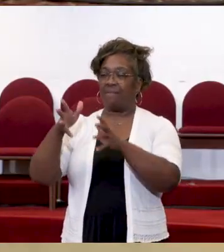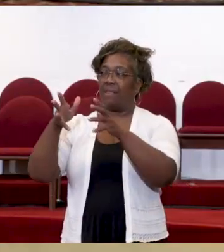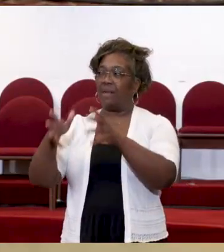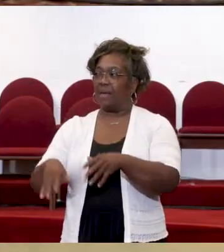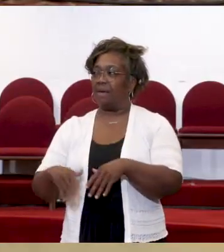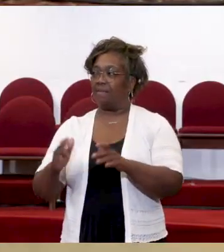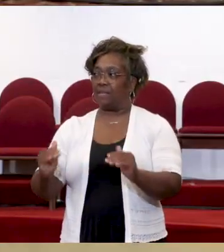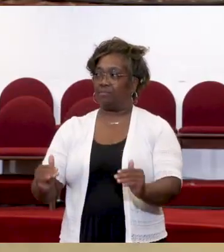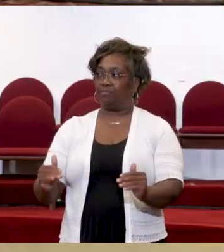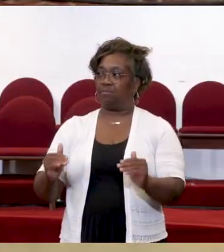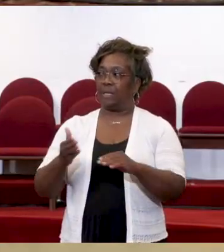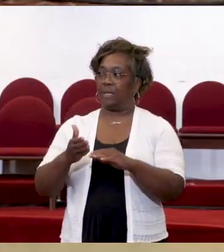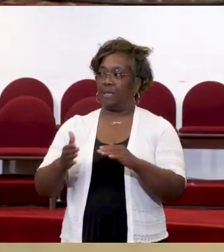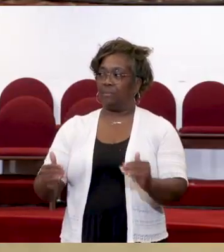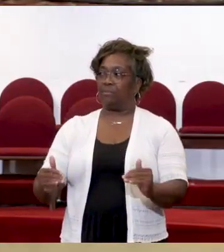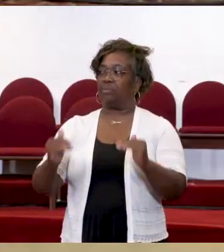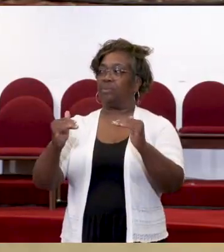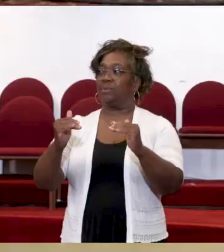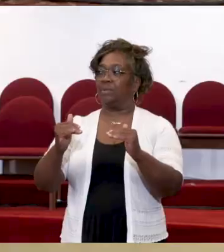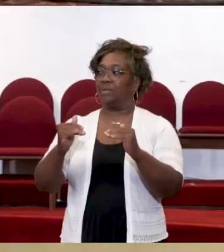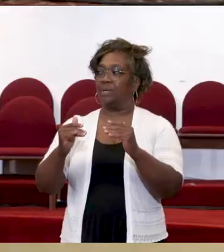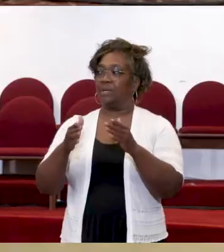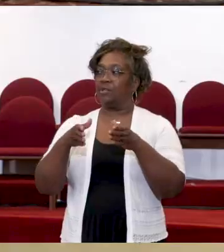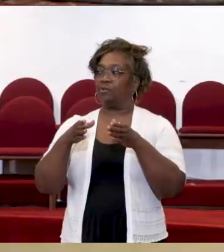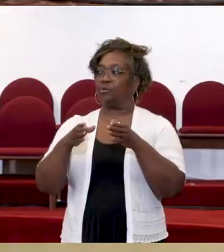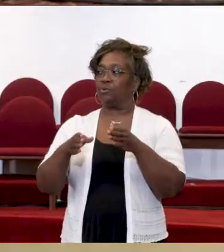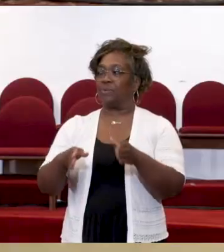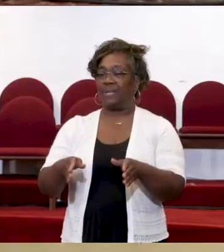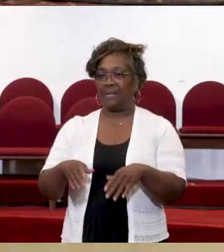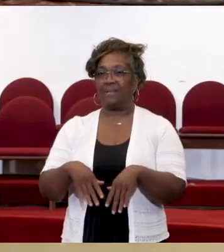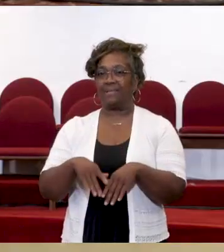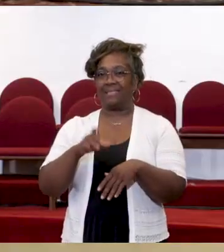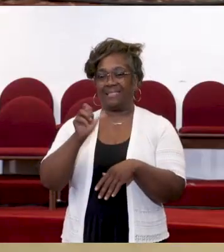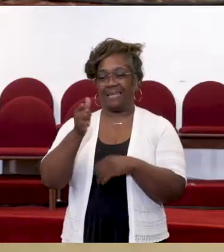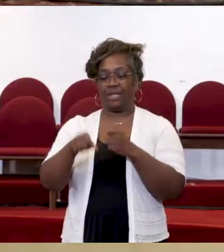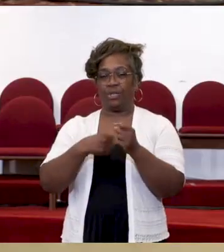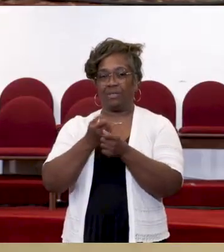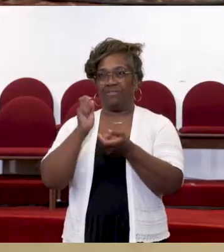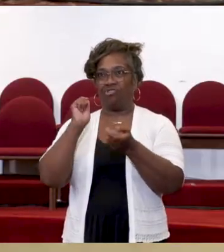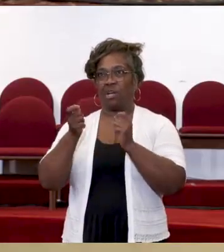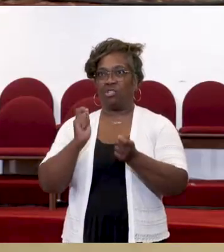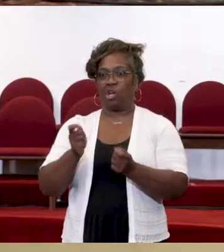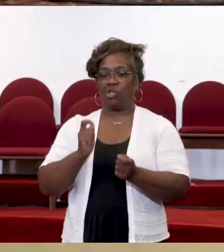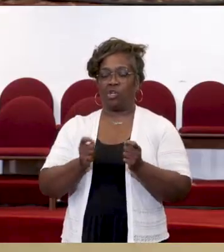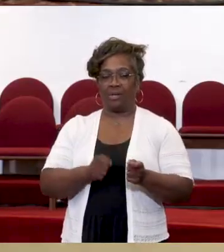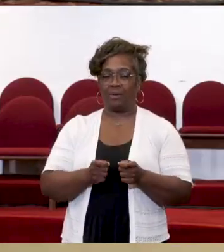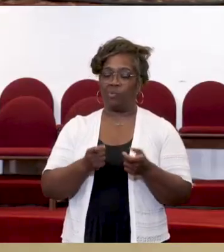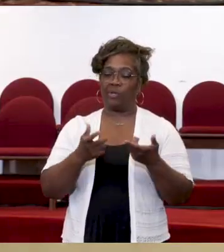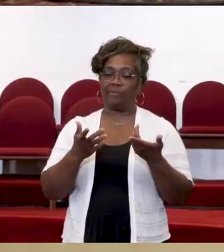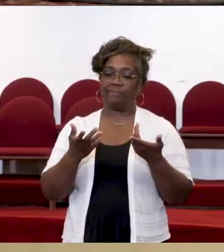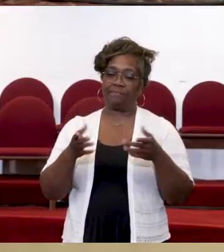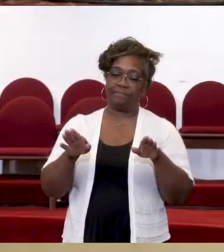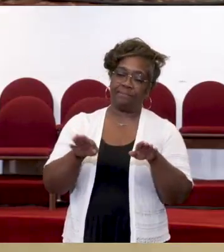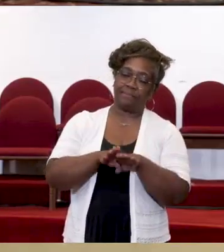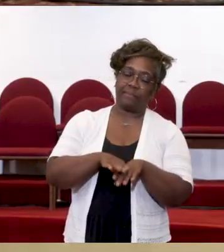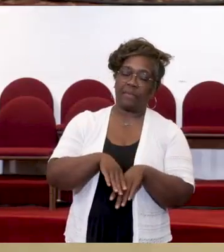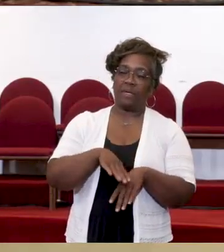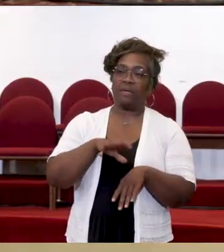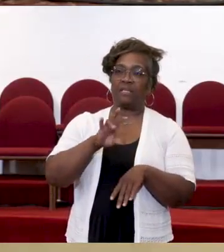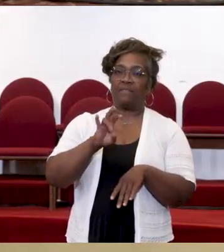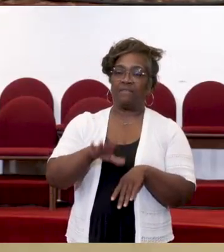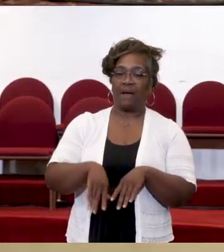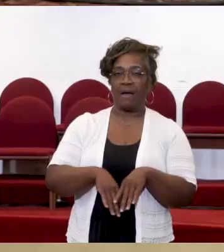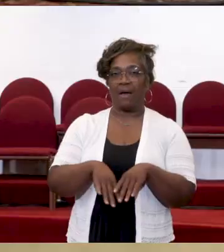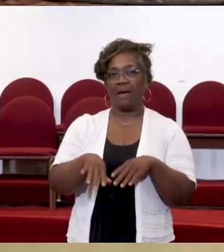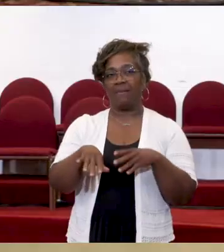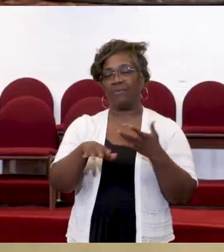the time they got done with 10 years of changing, they would have shut down 75 for 2 years. It would have messed up Eastern Market. It would have messed up